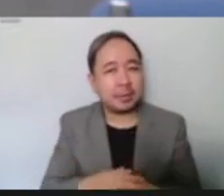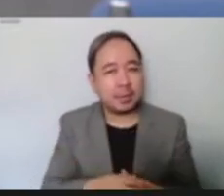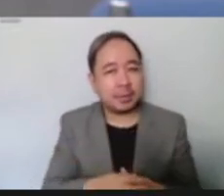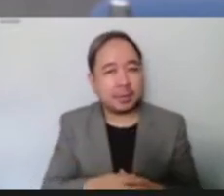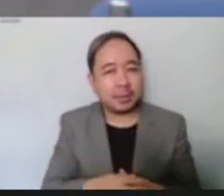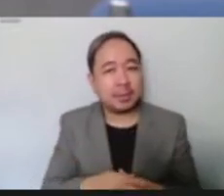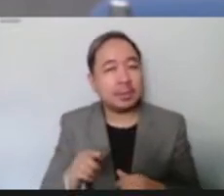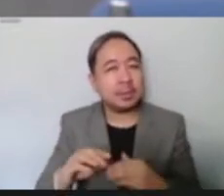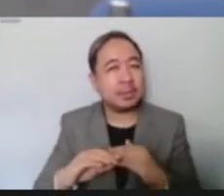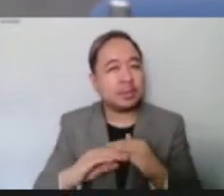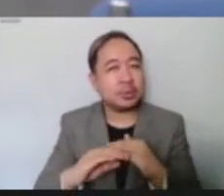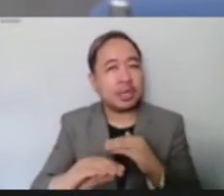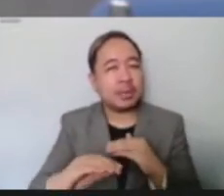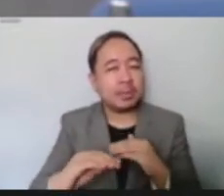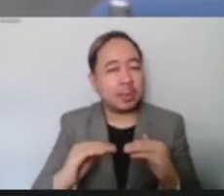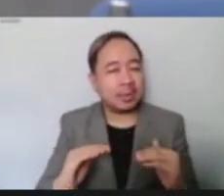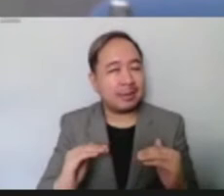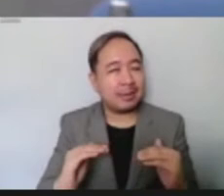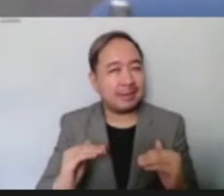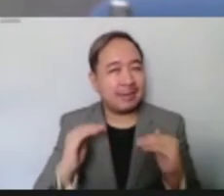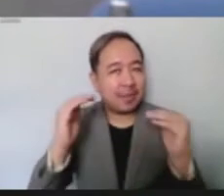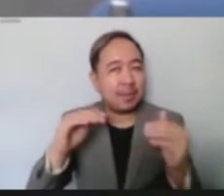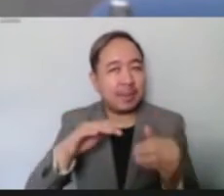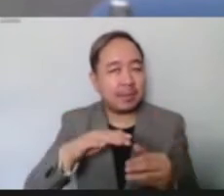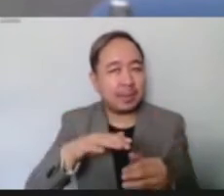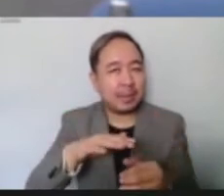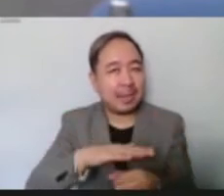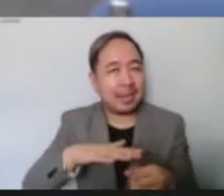sustainable development areas